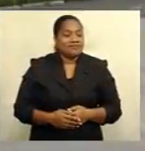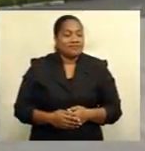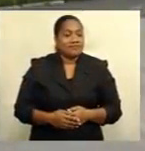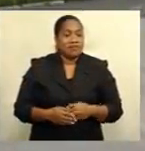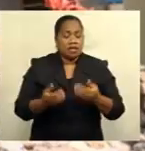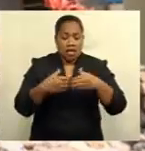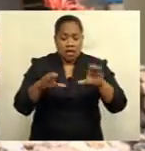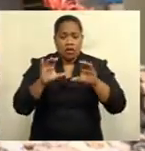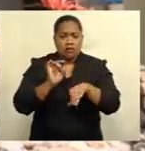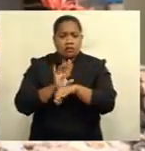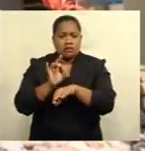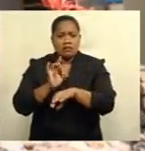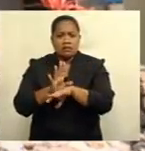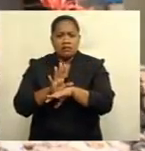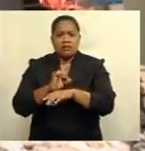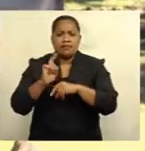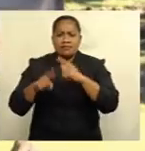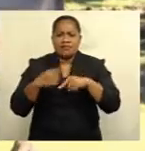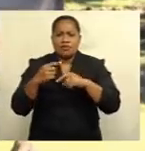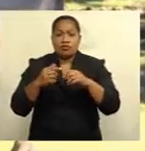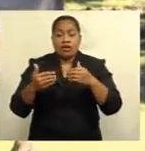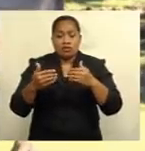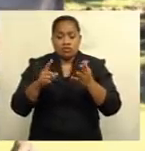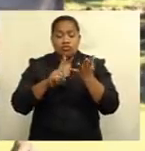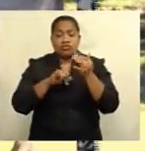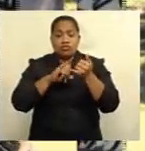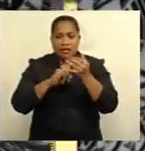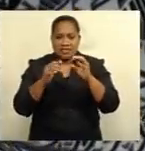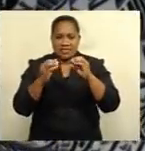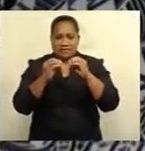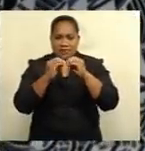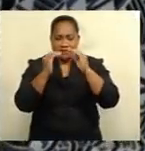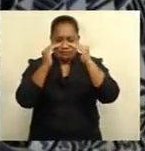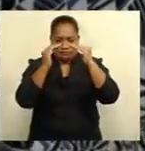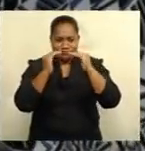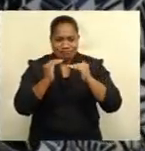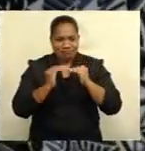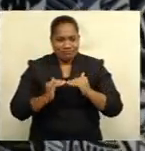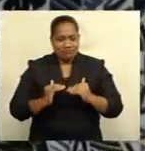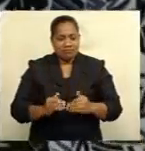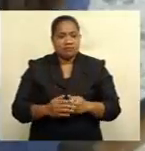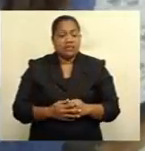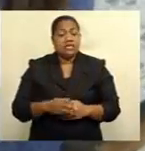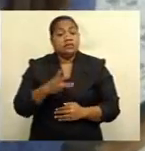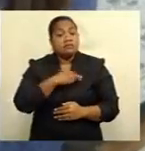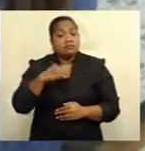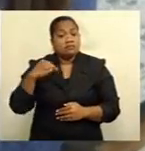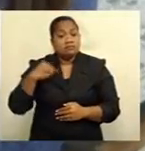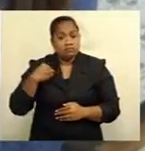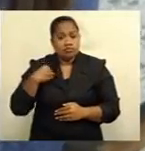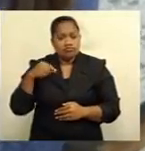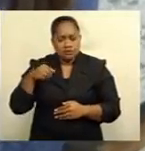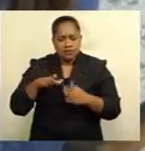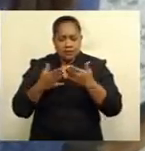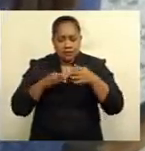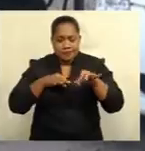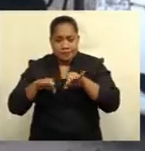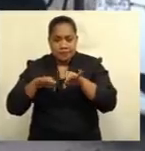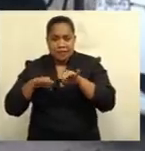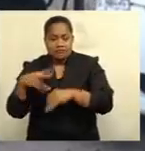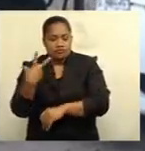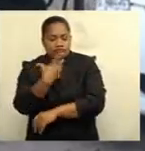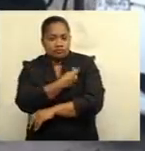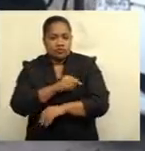Council advises against exaggeration of USP ranking. And ministry at advanced planning stage for vaccinating